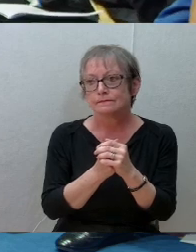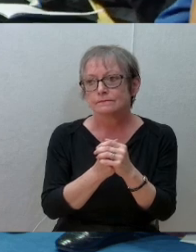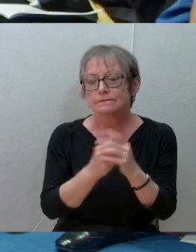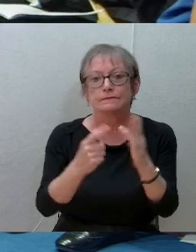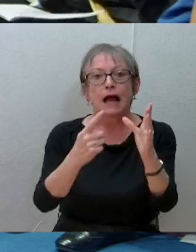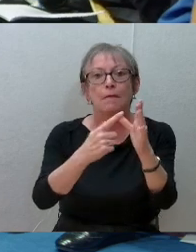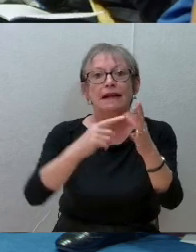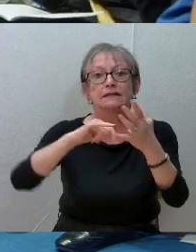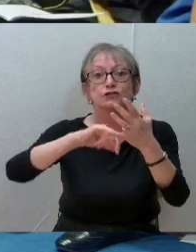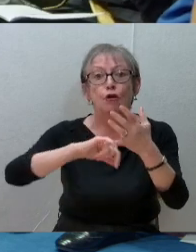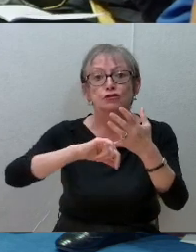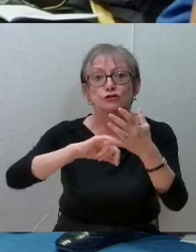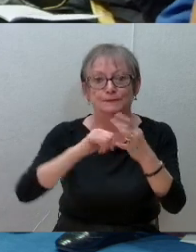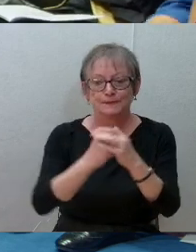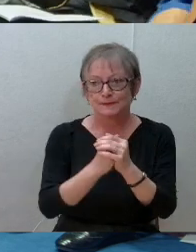Amanda Scott.